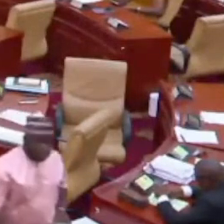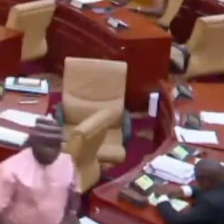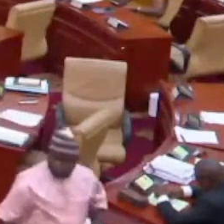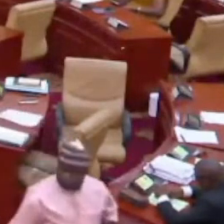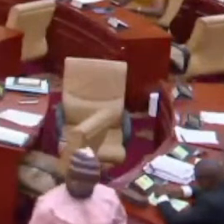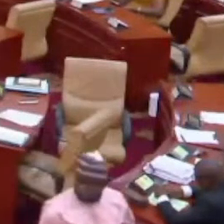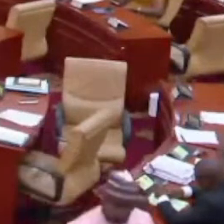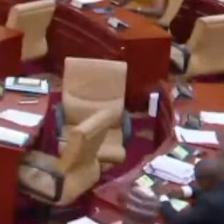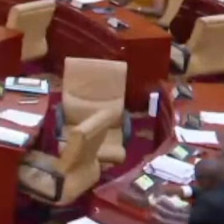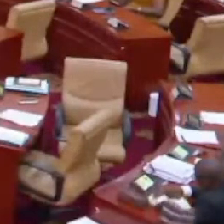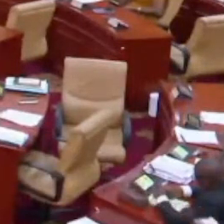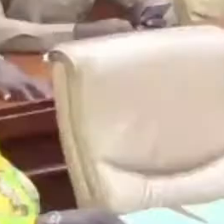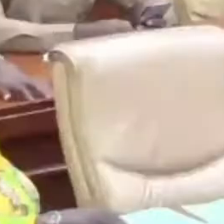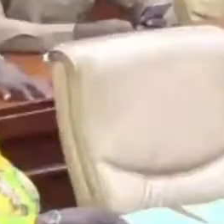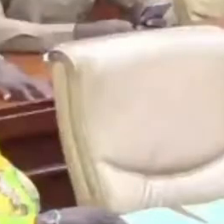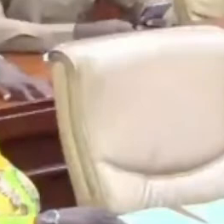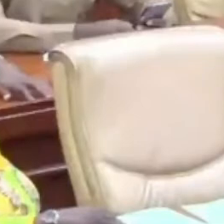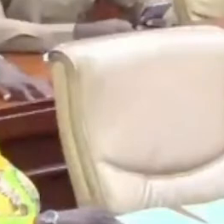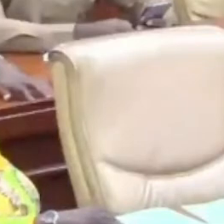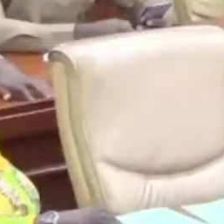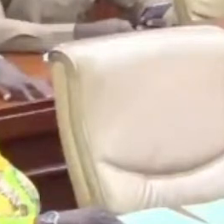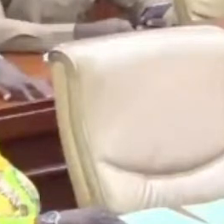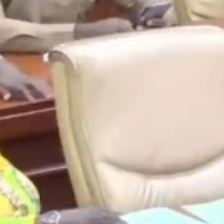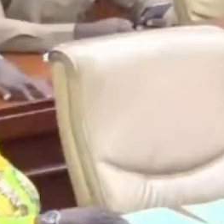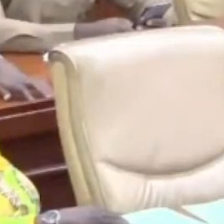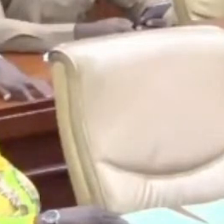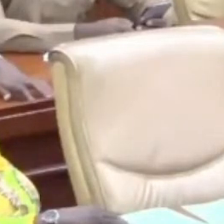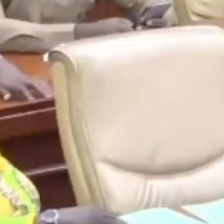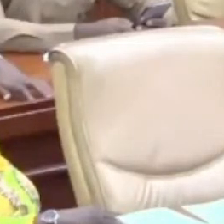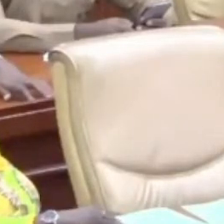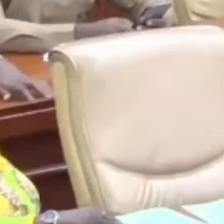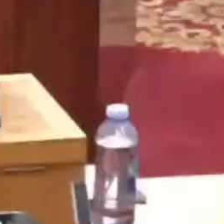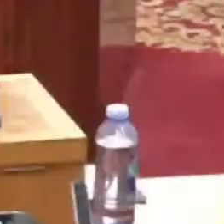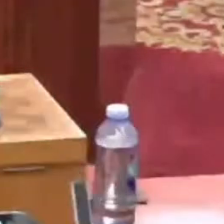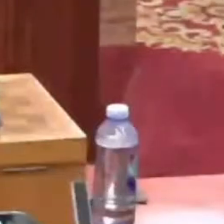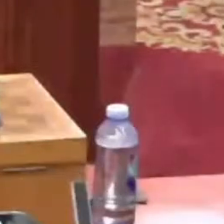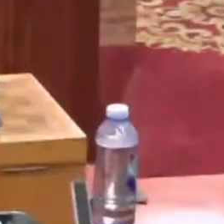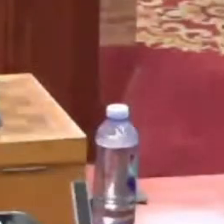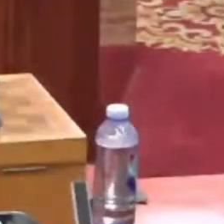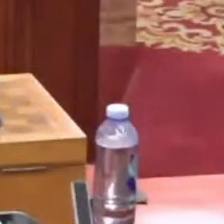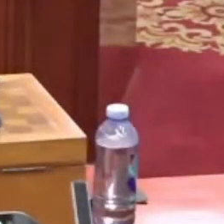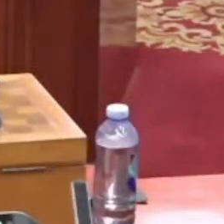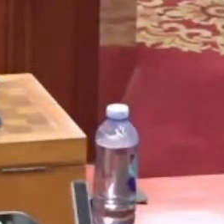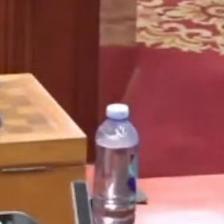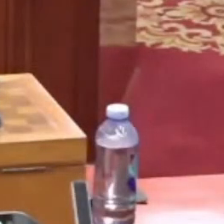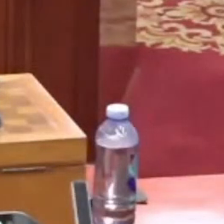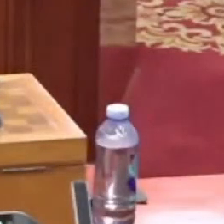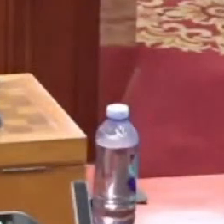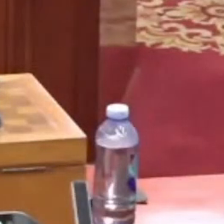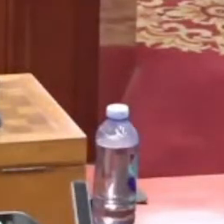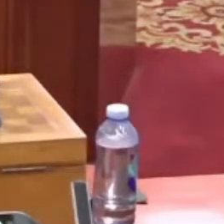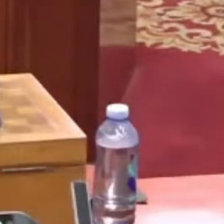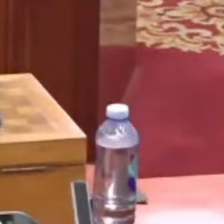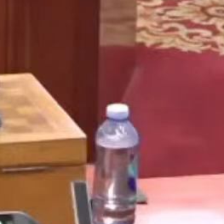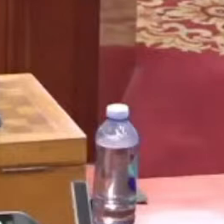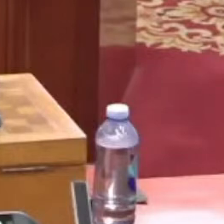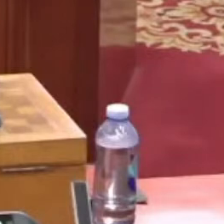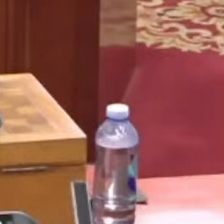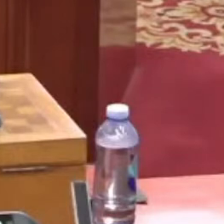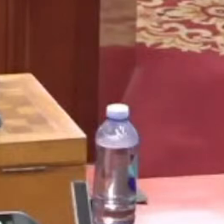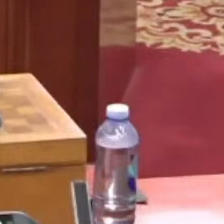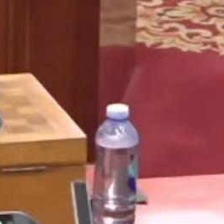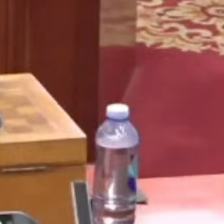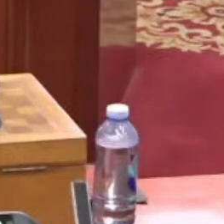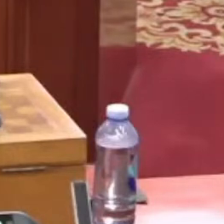2023. Mr. Speaker, revisions to GDP or projections. The overall real GDP growth for 2023 has